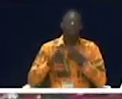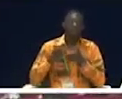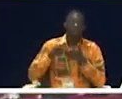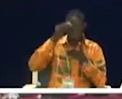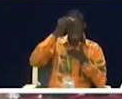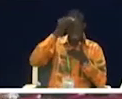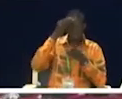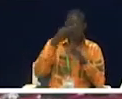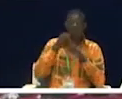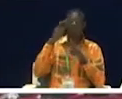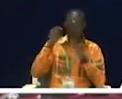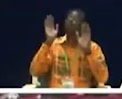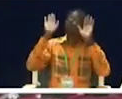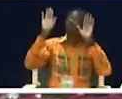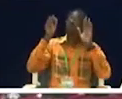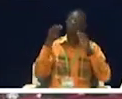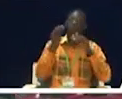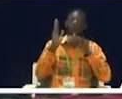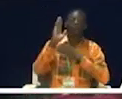God.